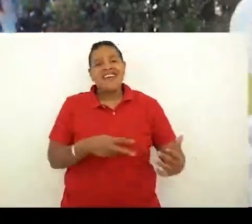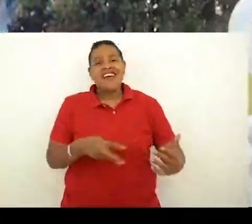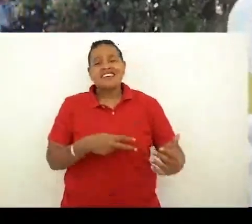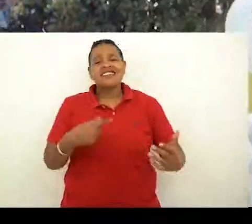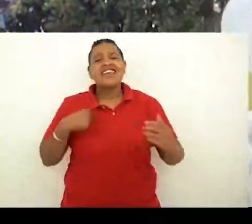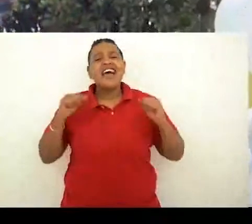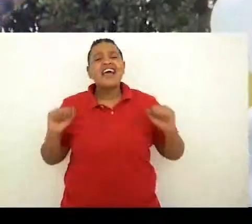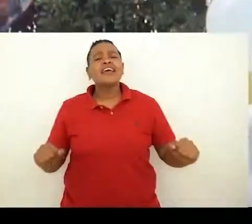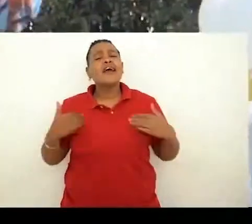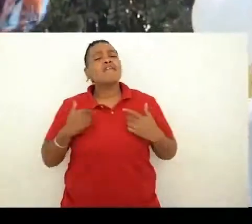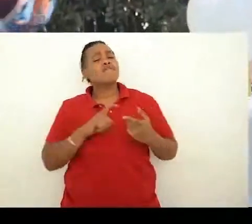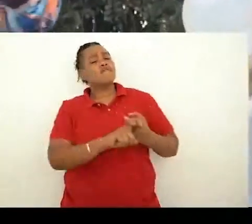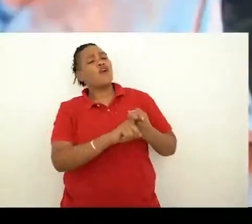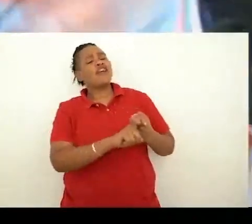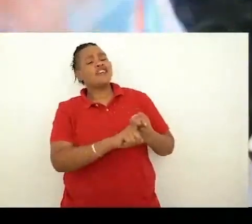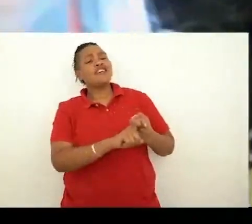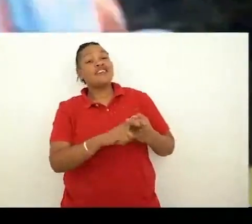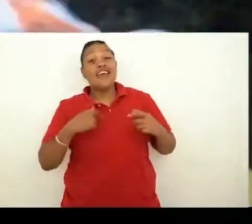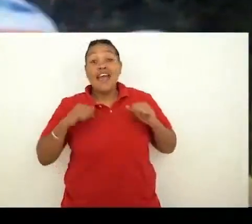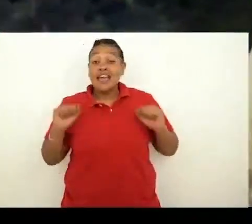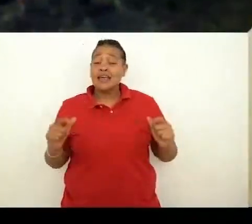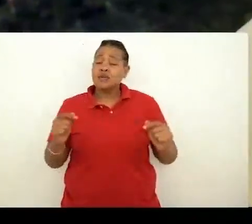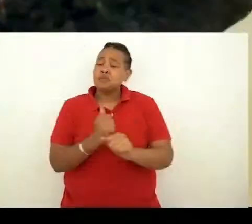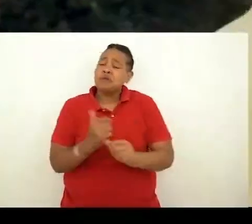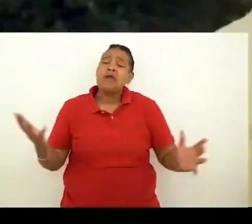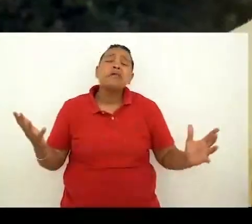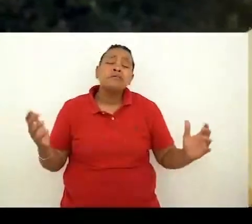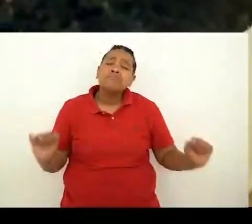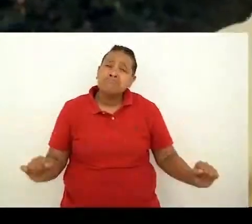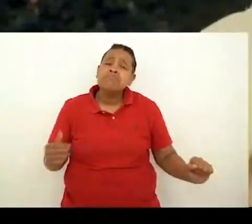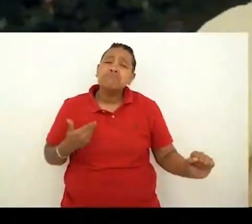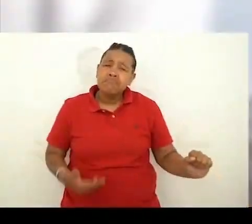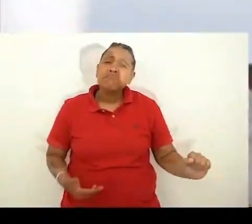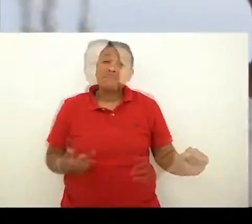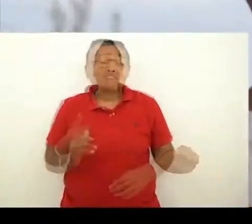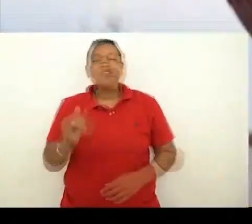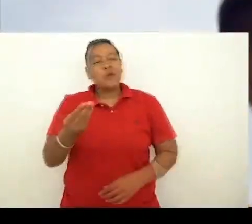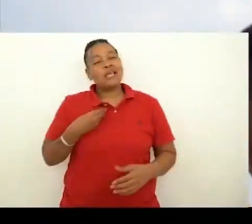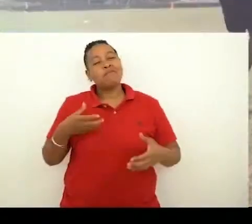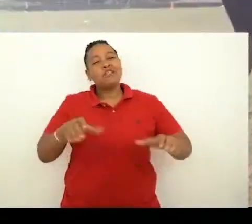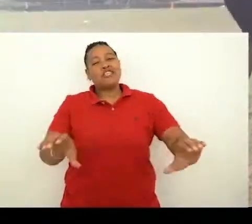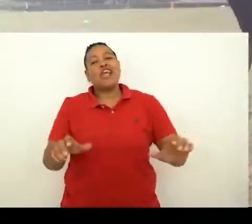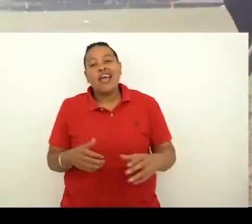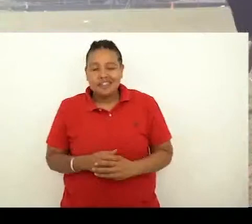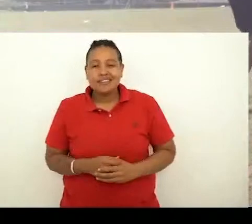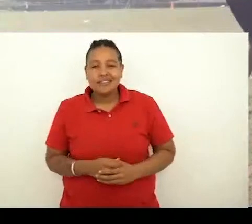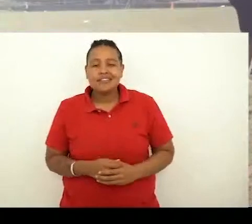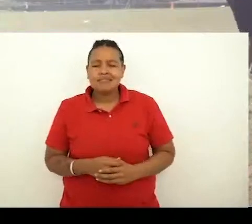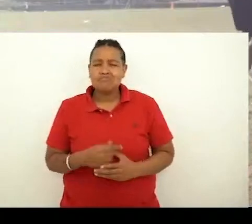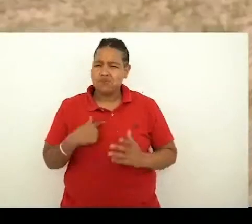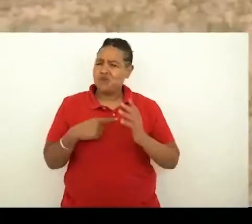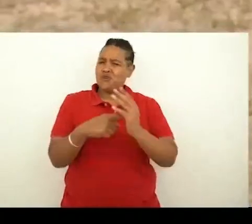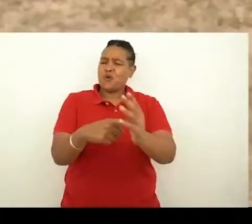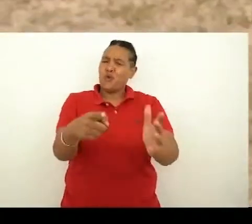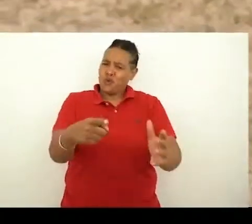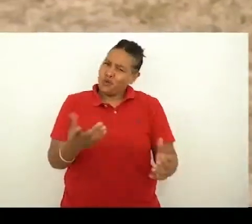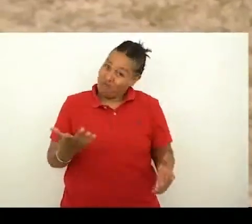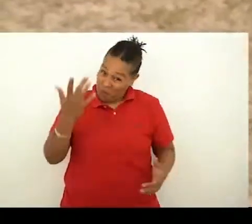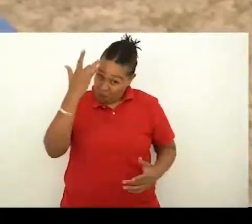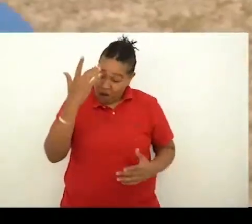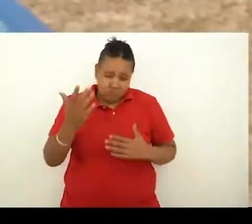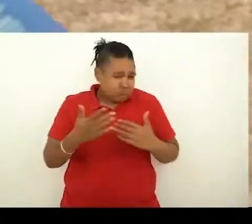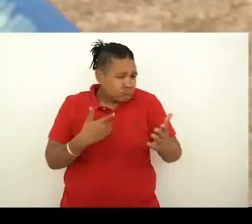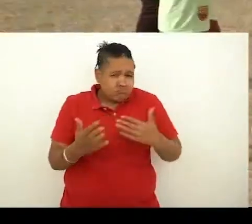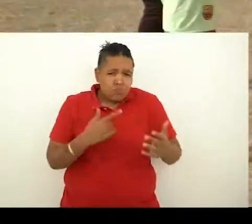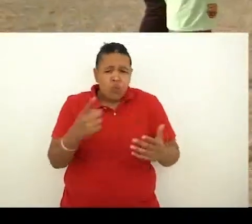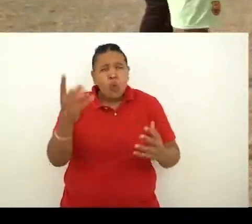dance. I can have friends. I can do anything, really. So give me a chance. Let me show you.